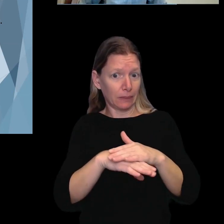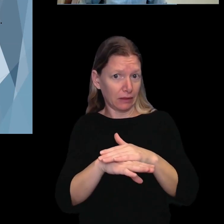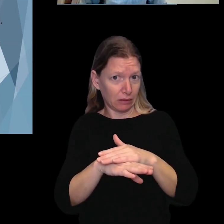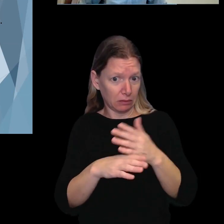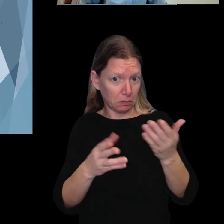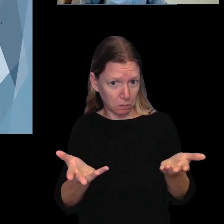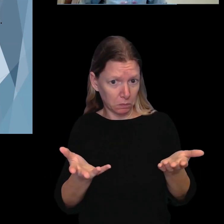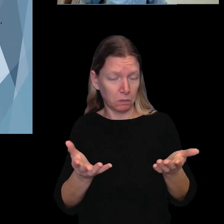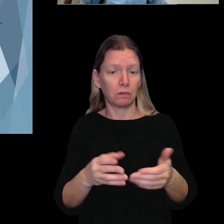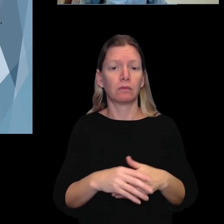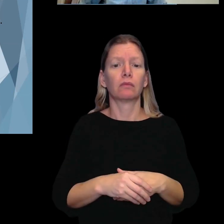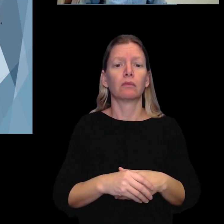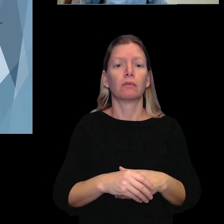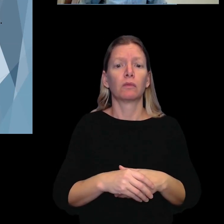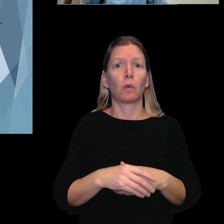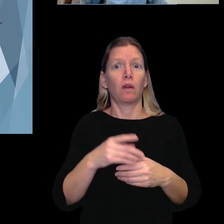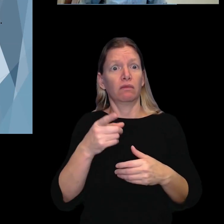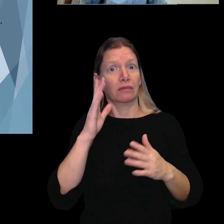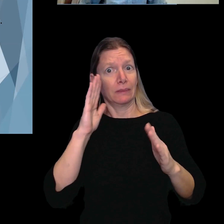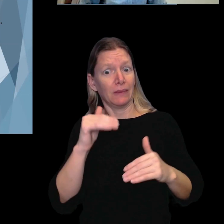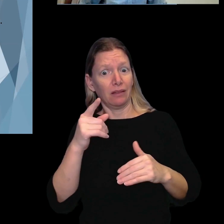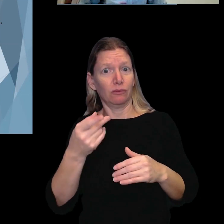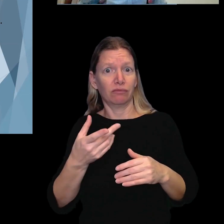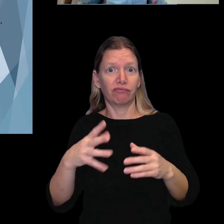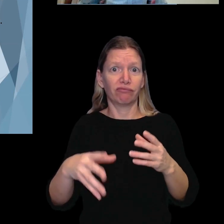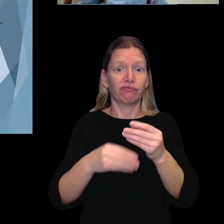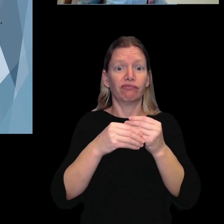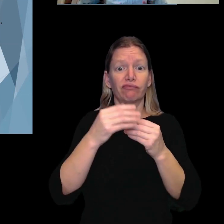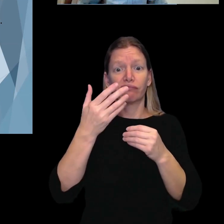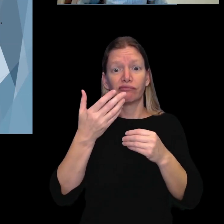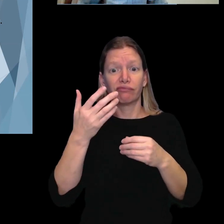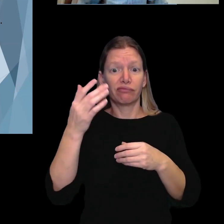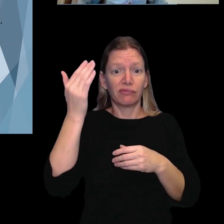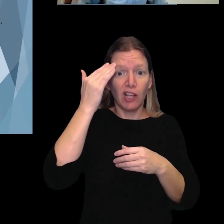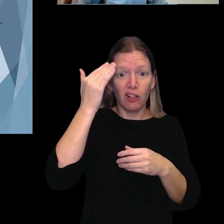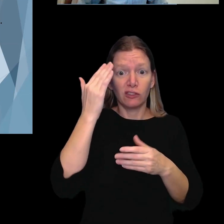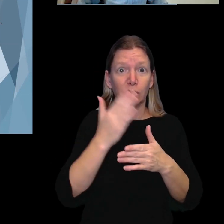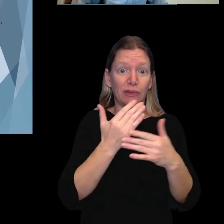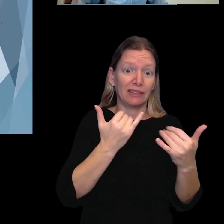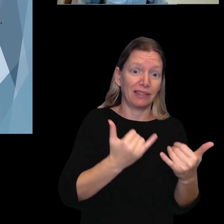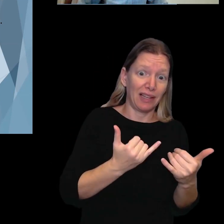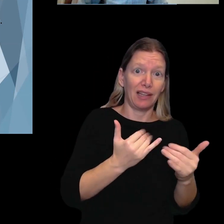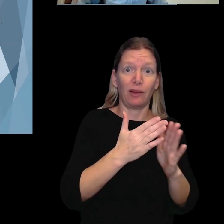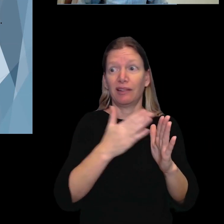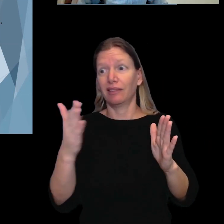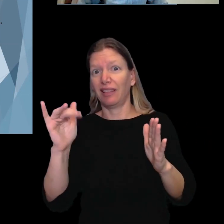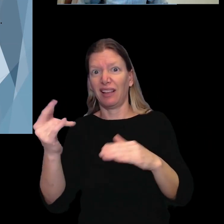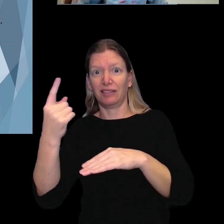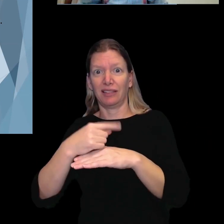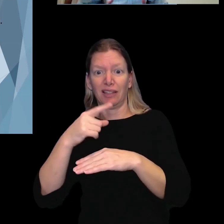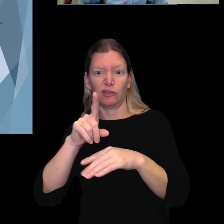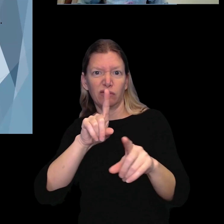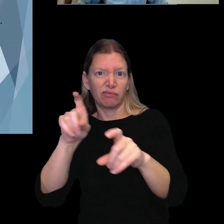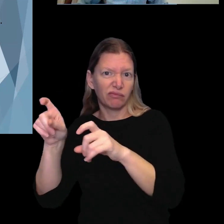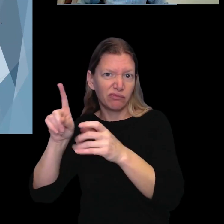expert at physical accessibility, or that you will gain that knowledge between now and the